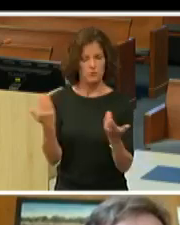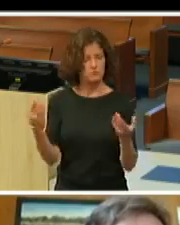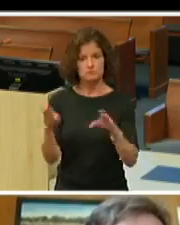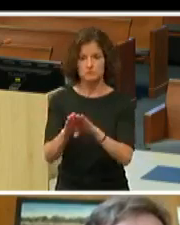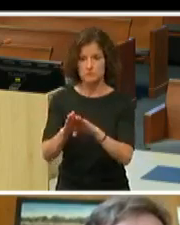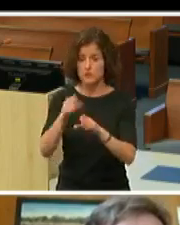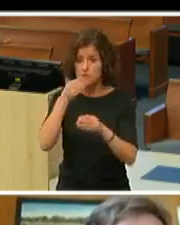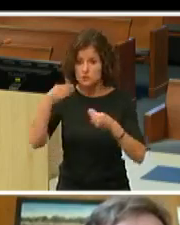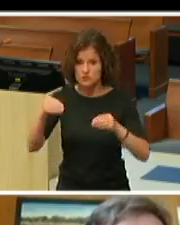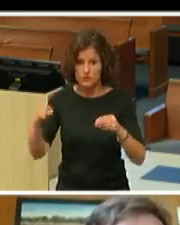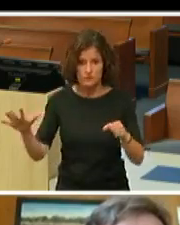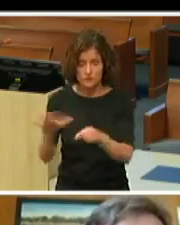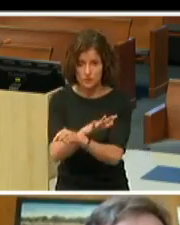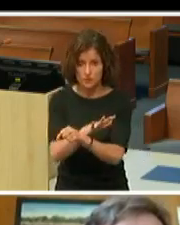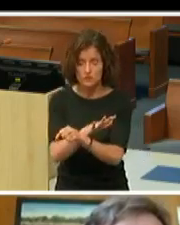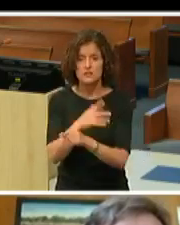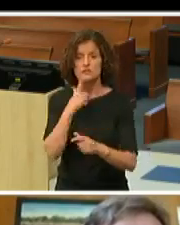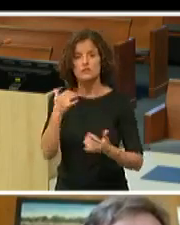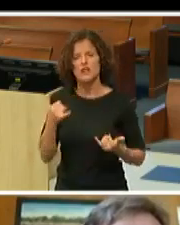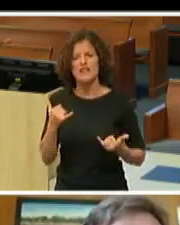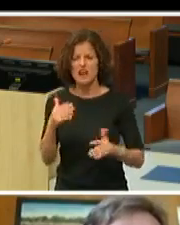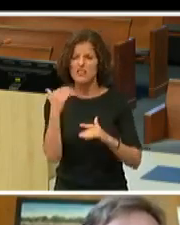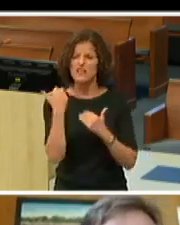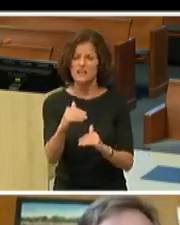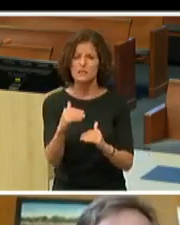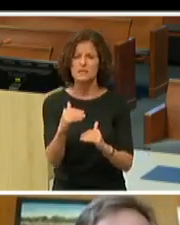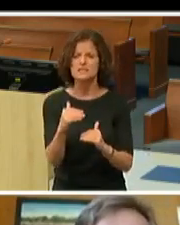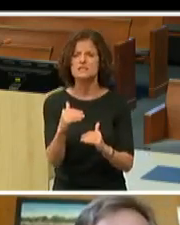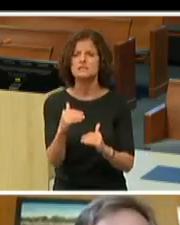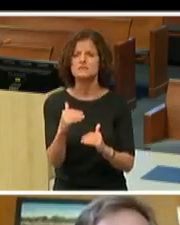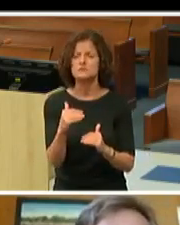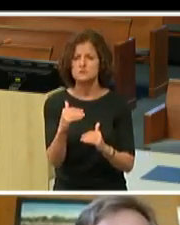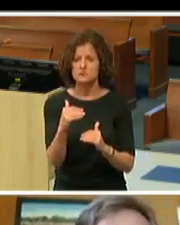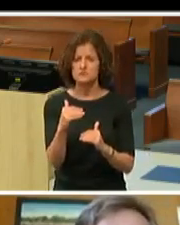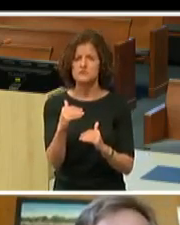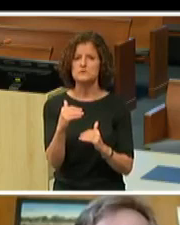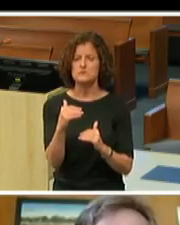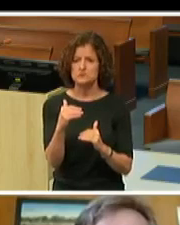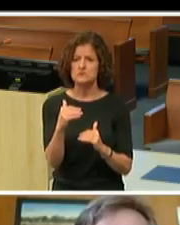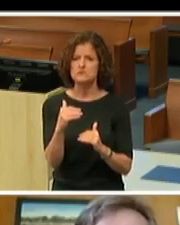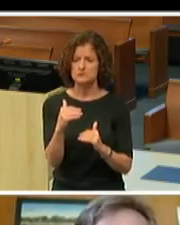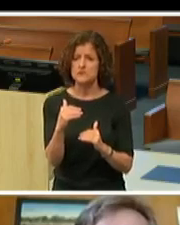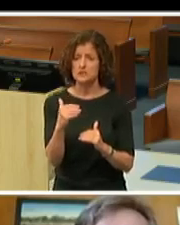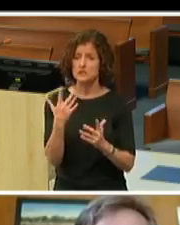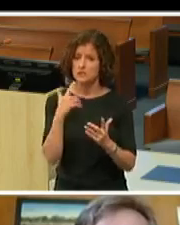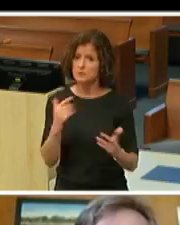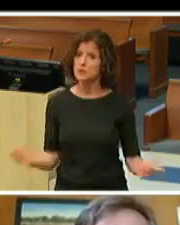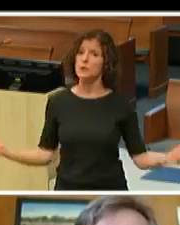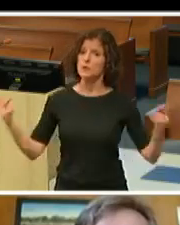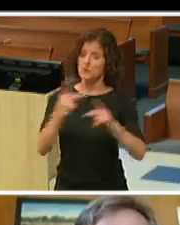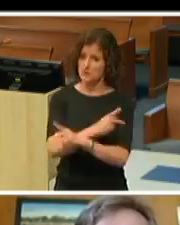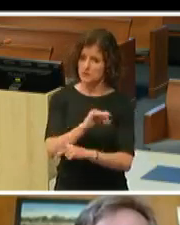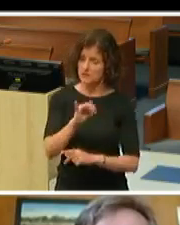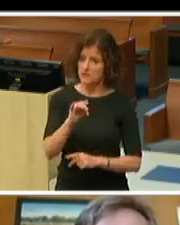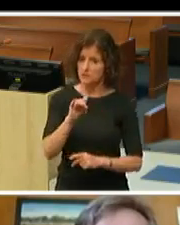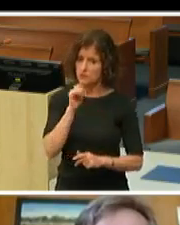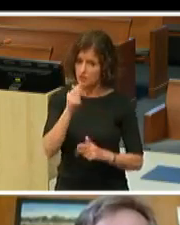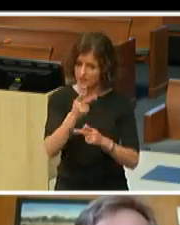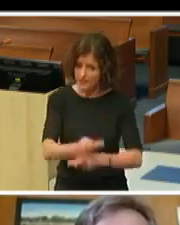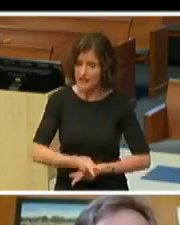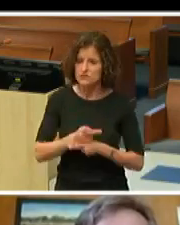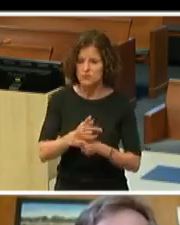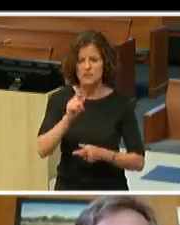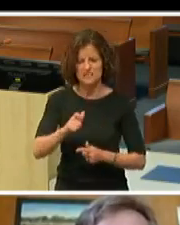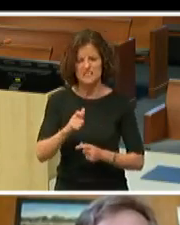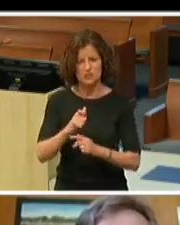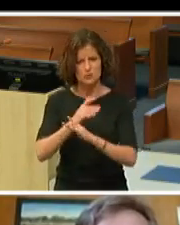down. And so the current limitations could, you know, become a lot greater if we're not careful. So I think we need to protect